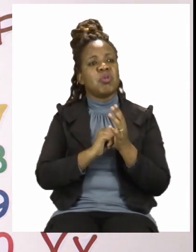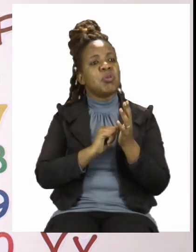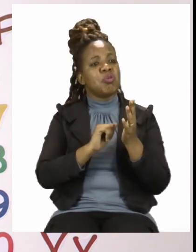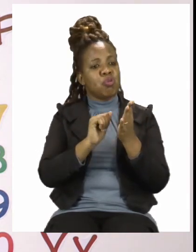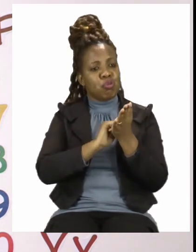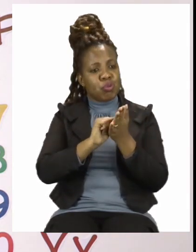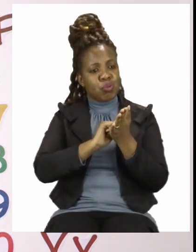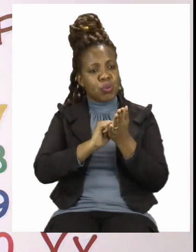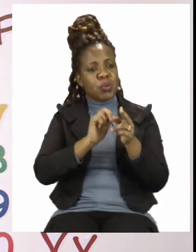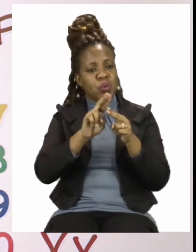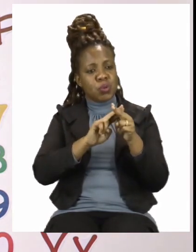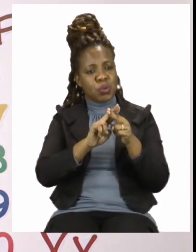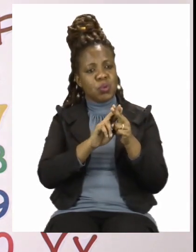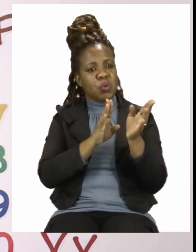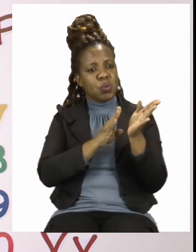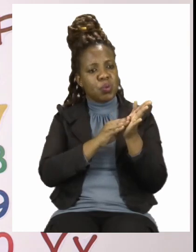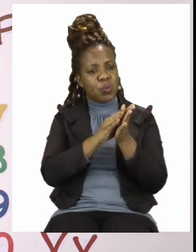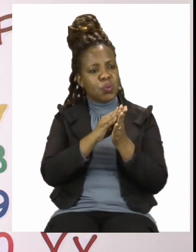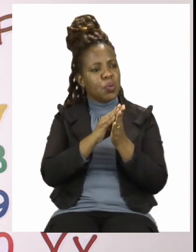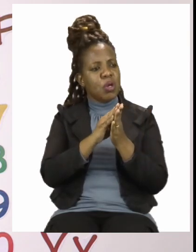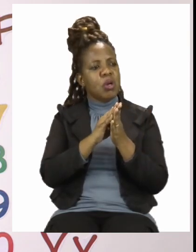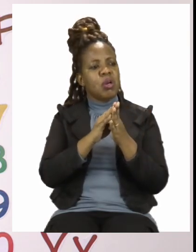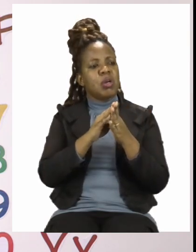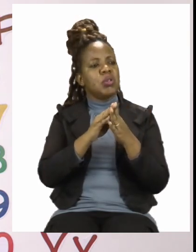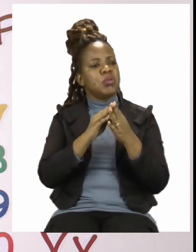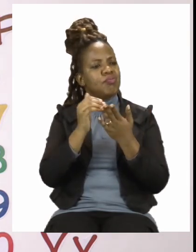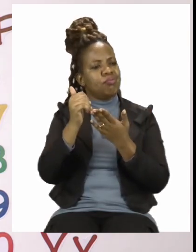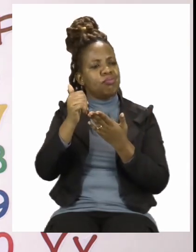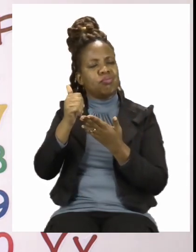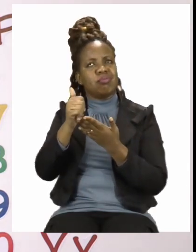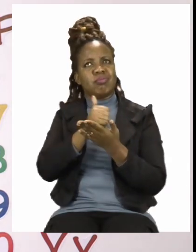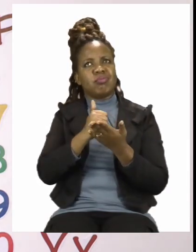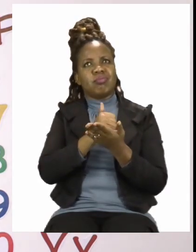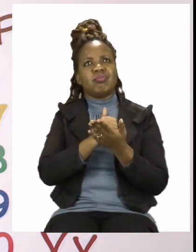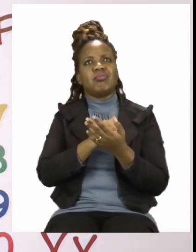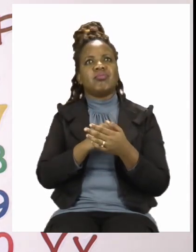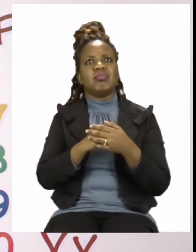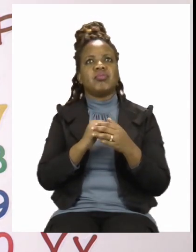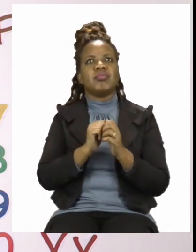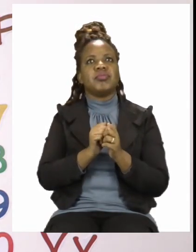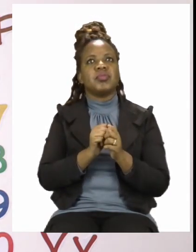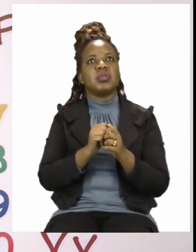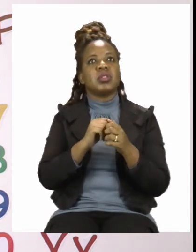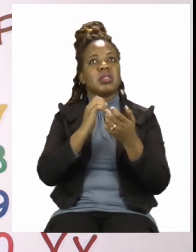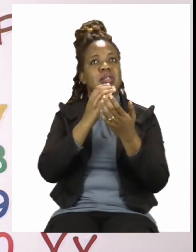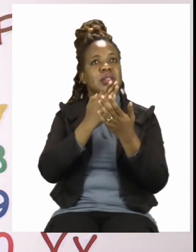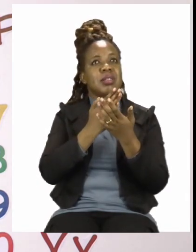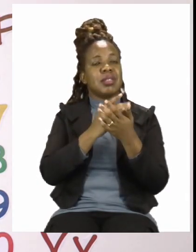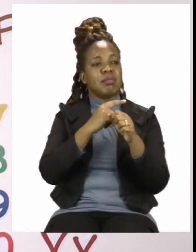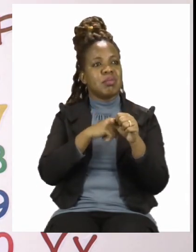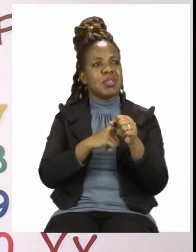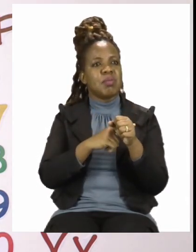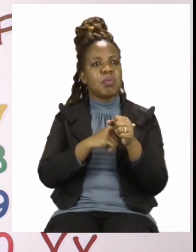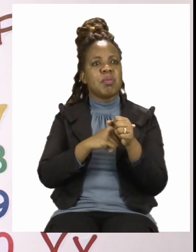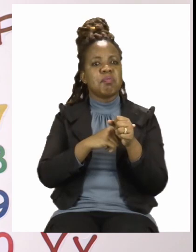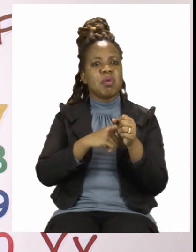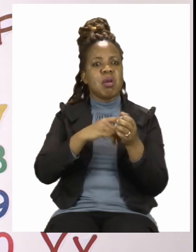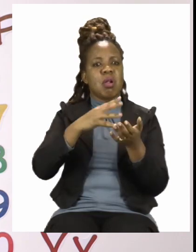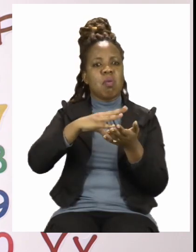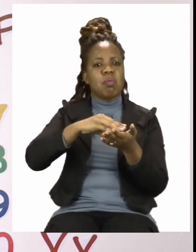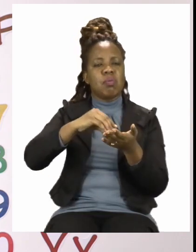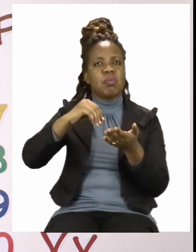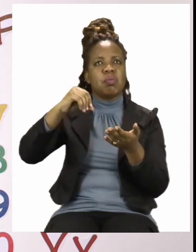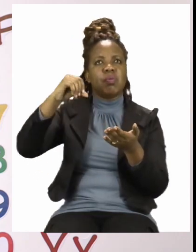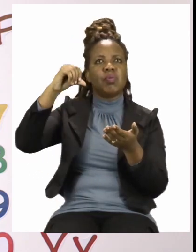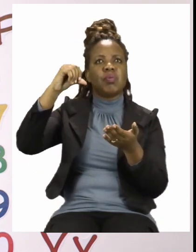soap together with water. Sometimes we have liquid soap, other times we have a bar of